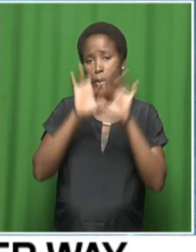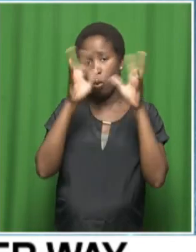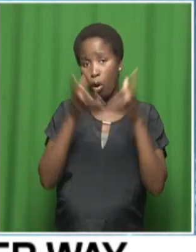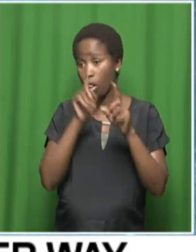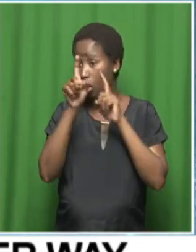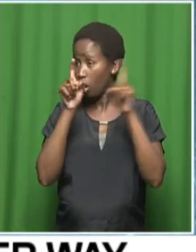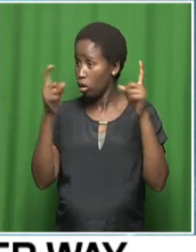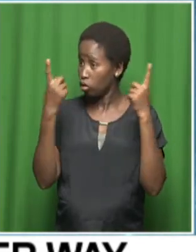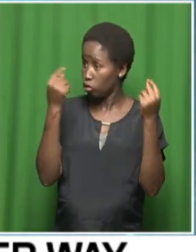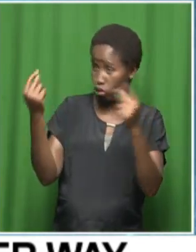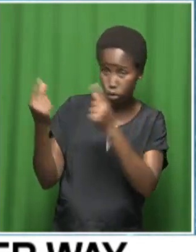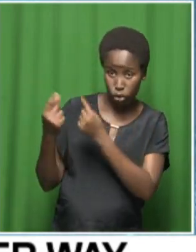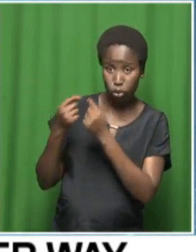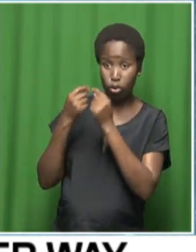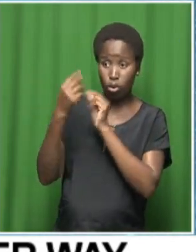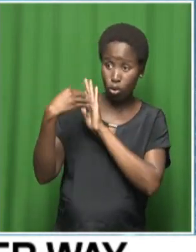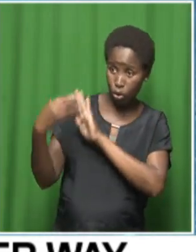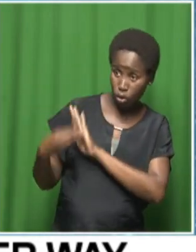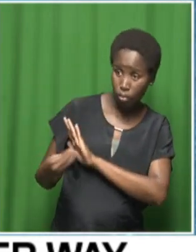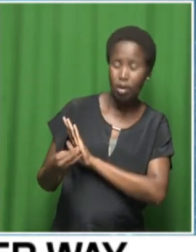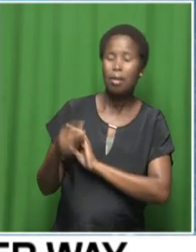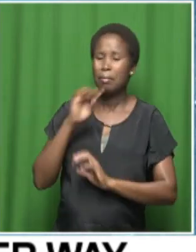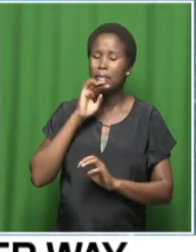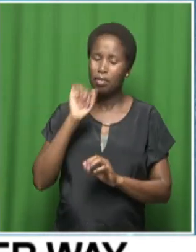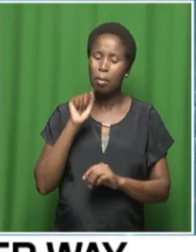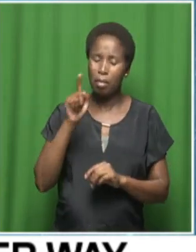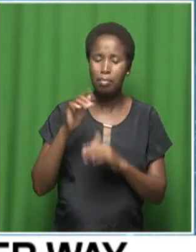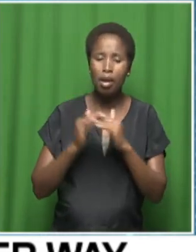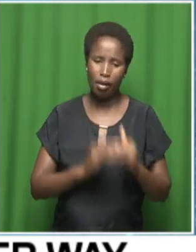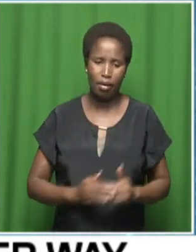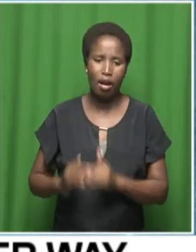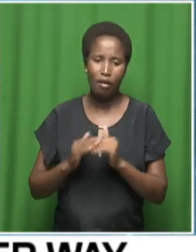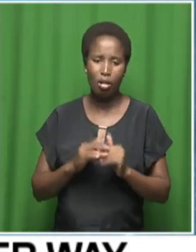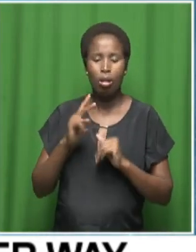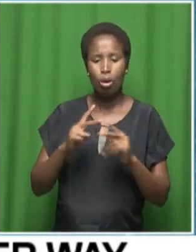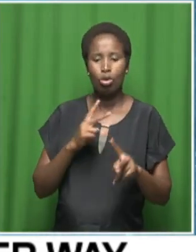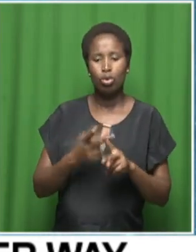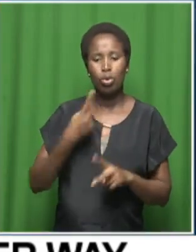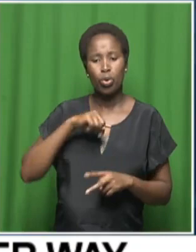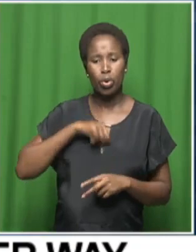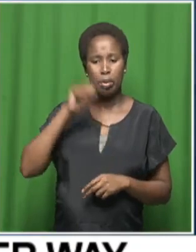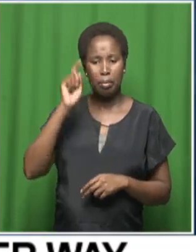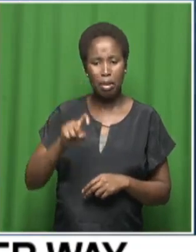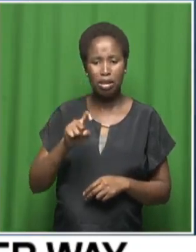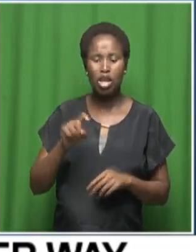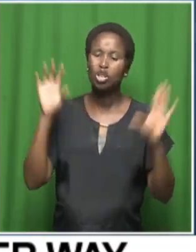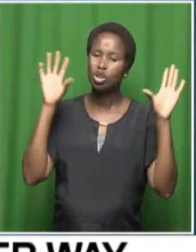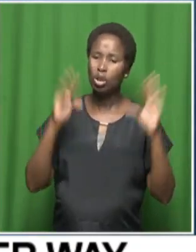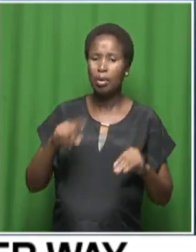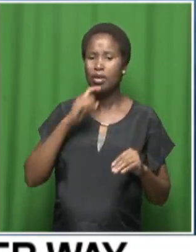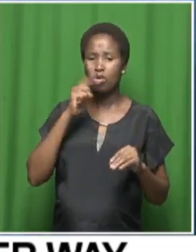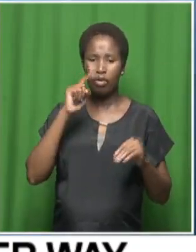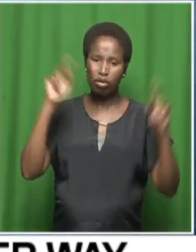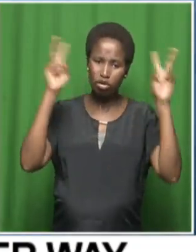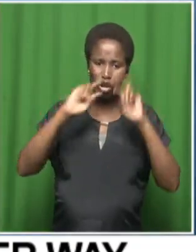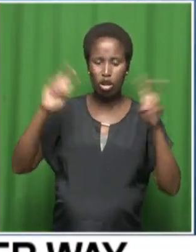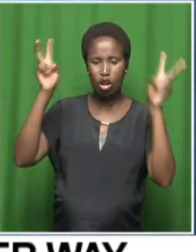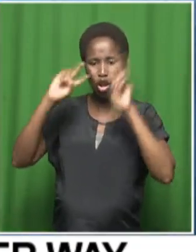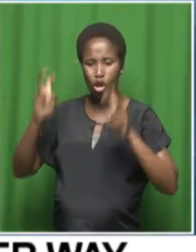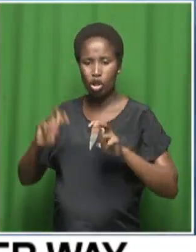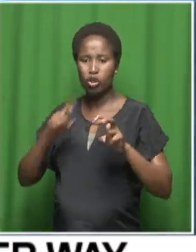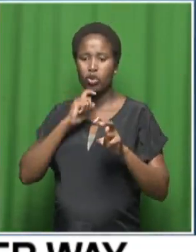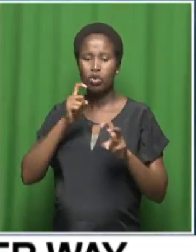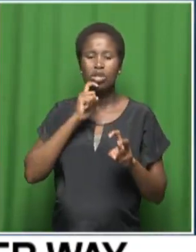doing, albeit carefully and cautiously, we have to move away from fossil fuel. We have to move away from